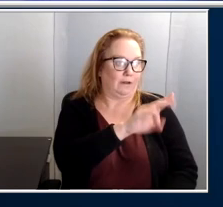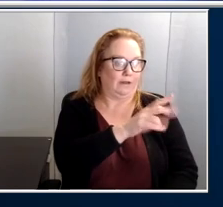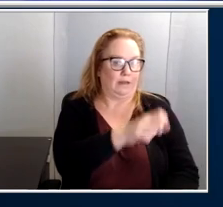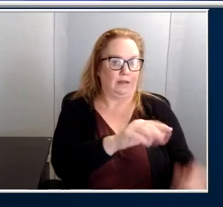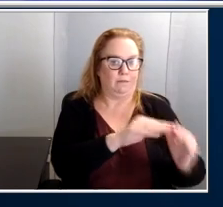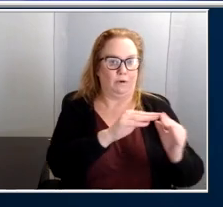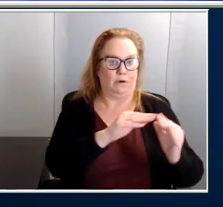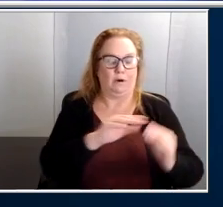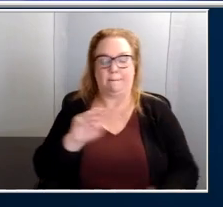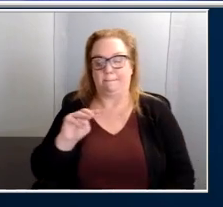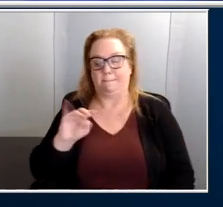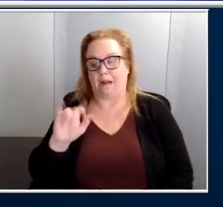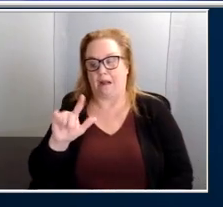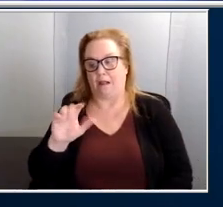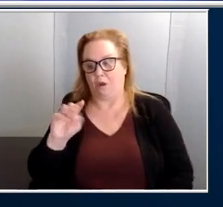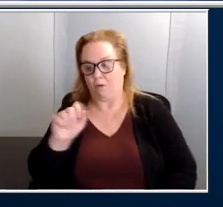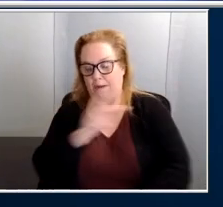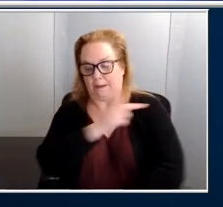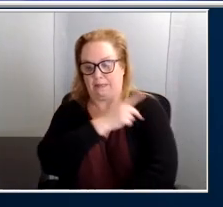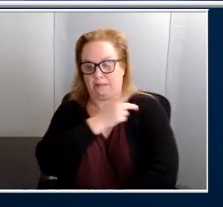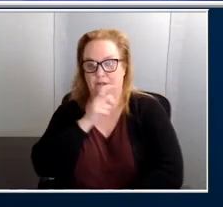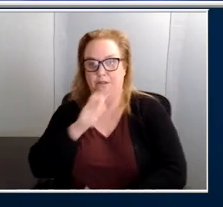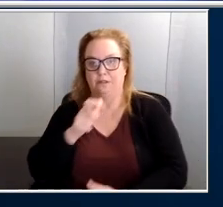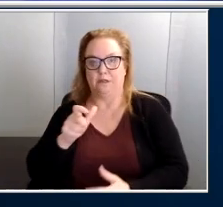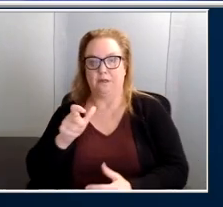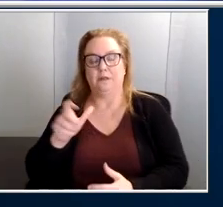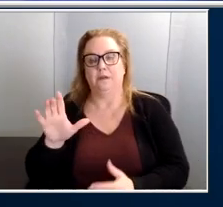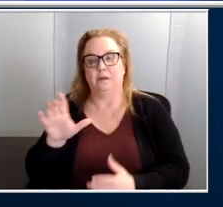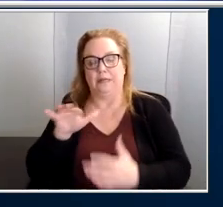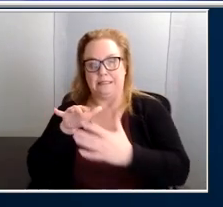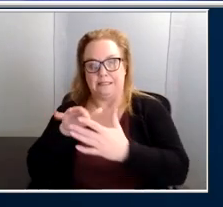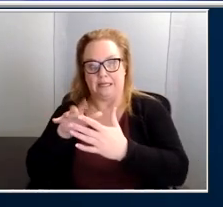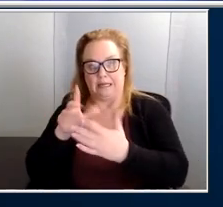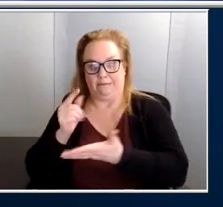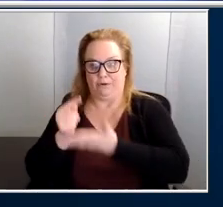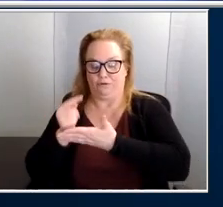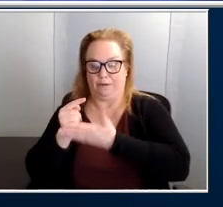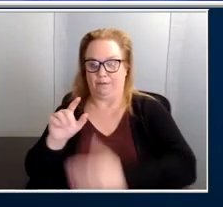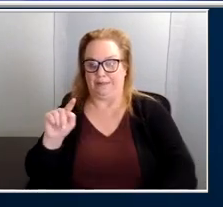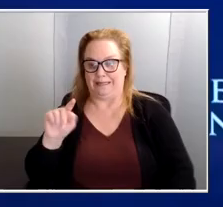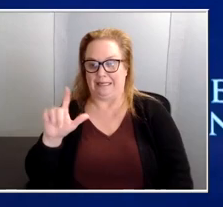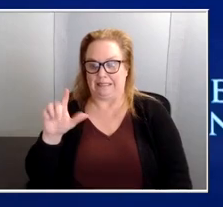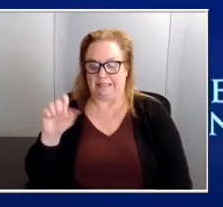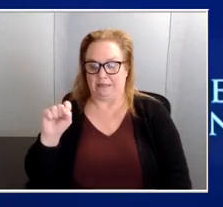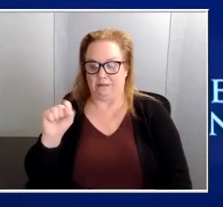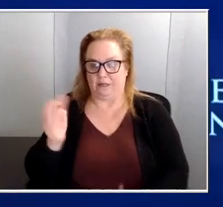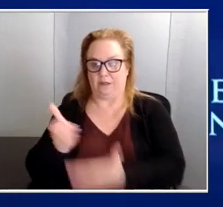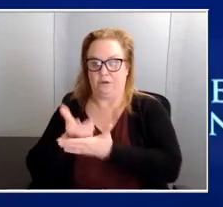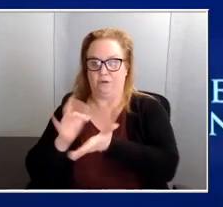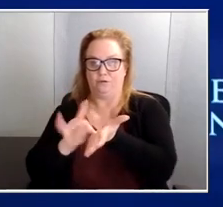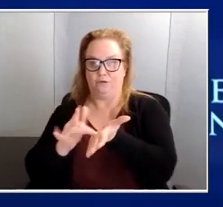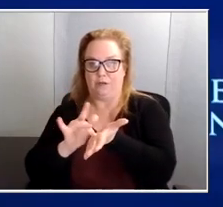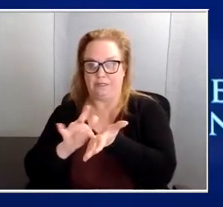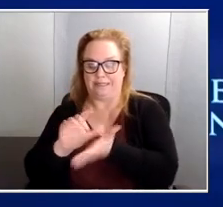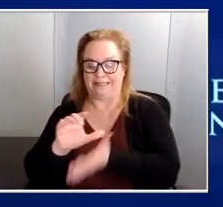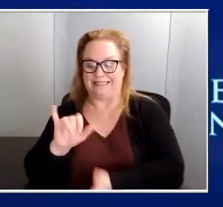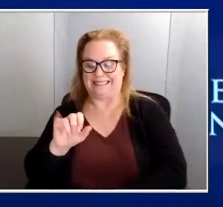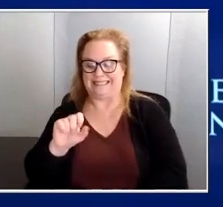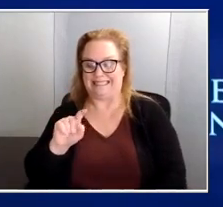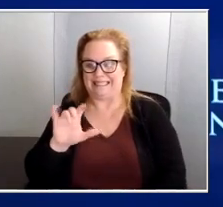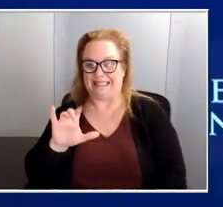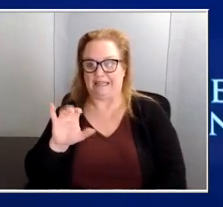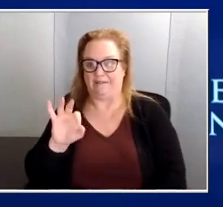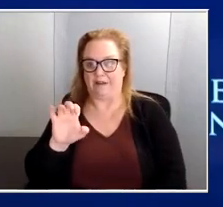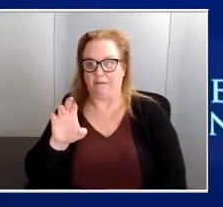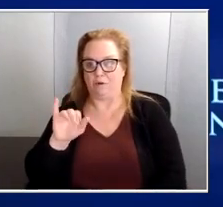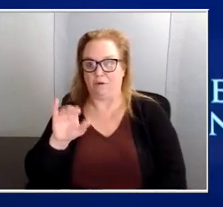with multiple myeloma and all the other things you've done, lymphoma, et cetera, to treat with T cells, the new drugs for cystic fibrosis. Science